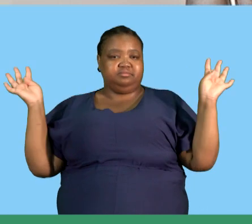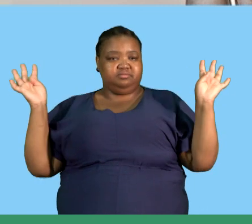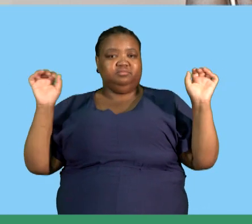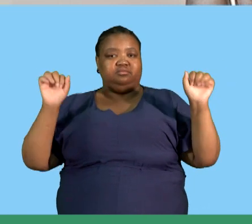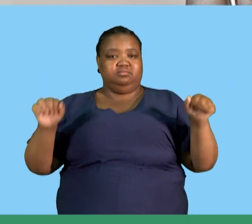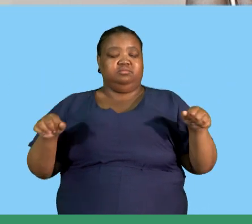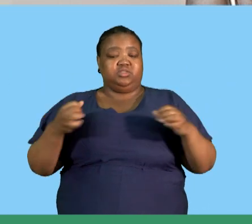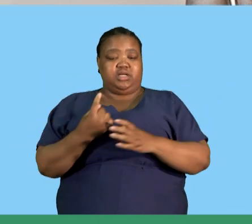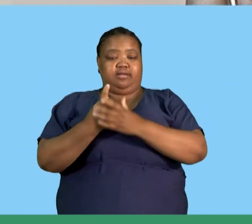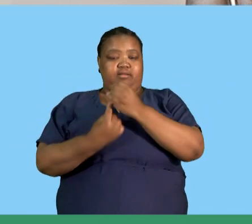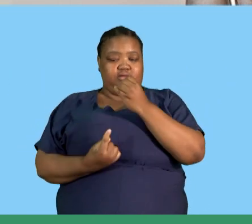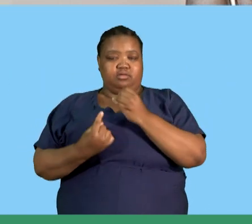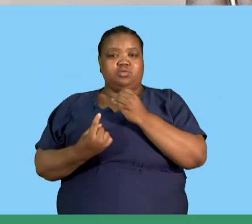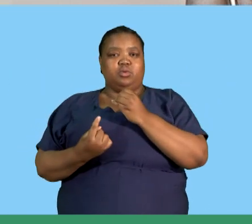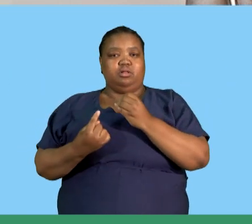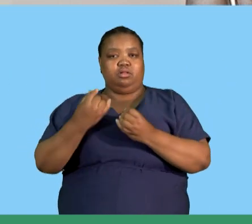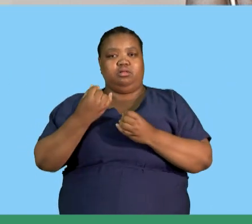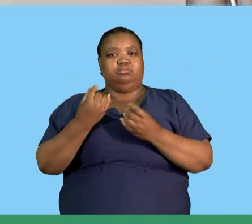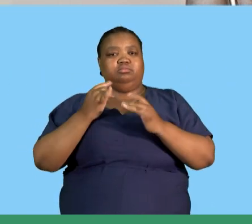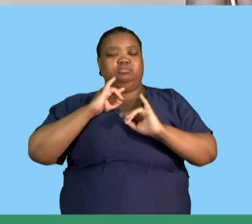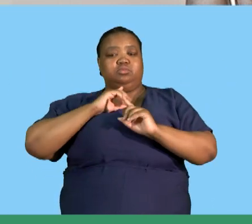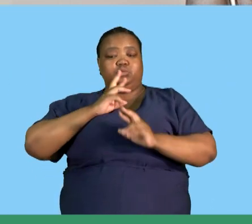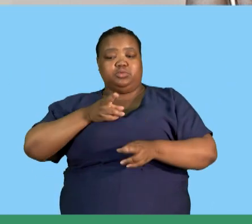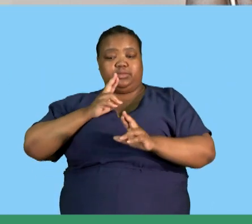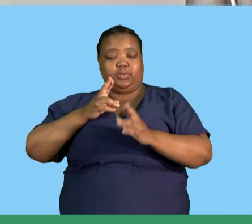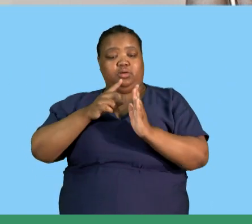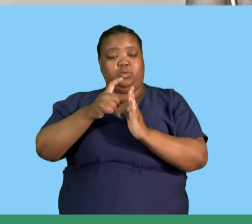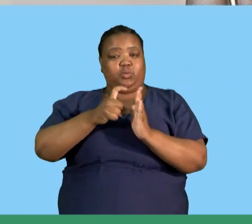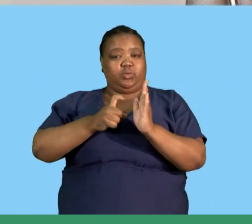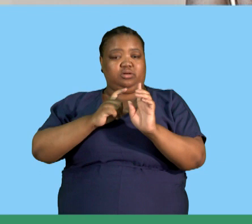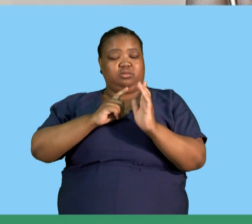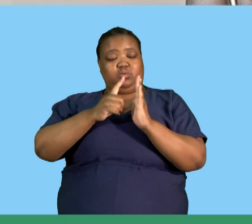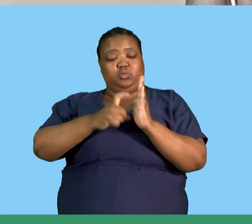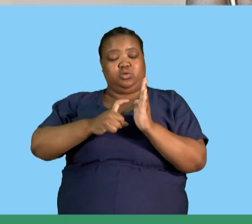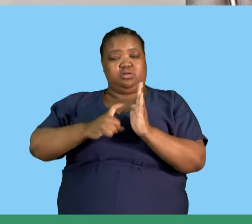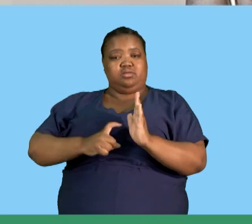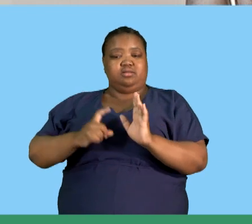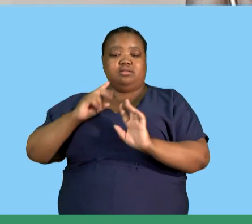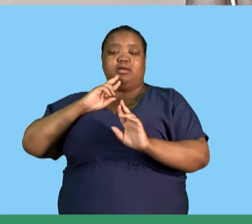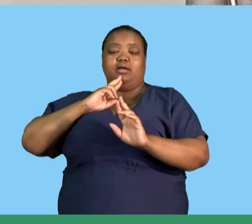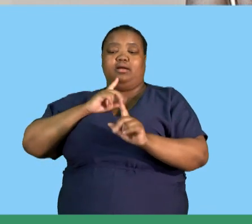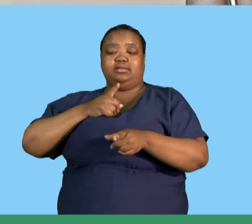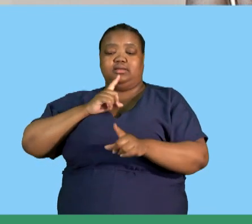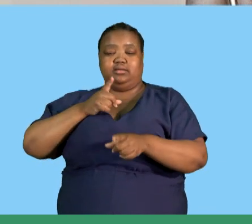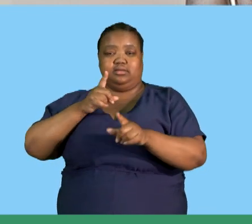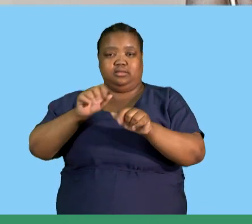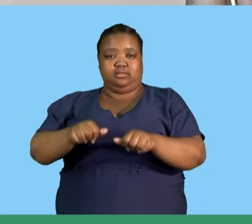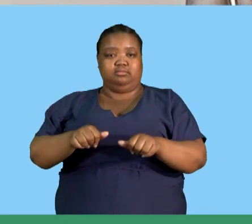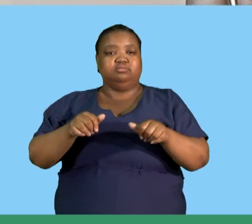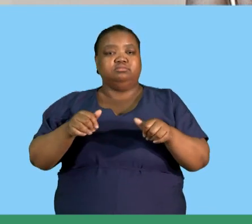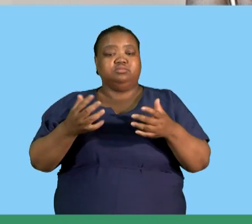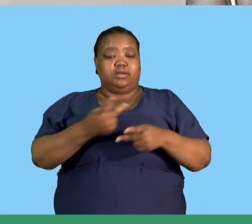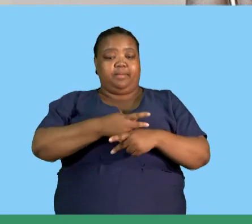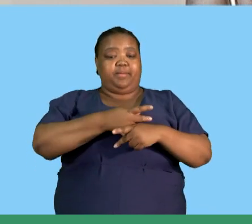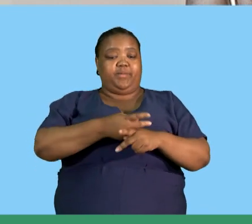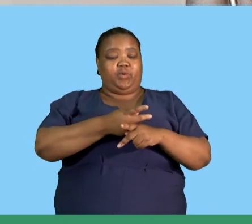To individually respond as individuals to the questionnaire. And what are they responding on? They're going to suggest the improvements